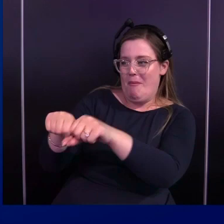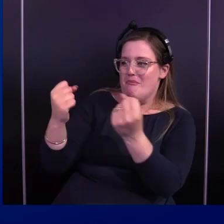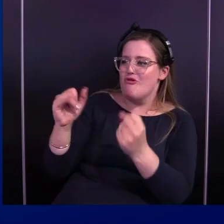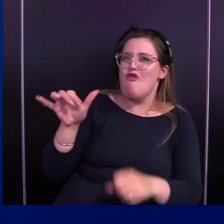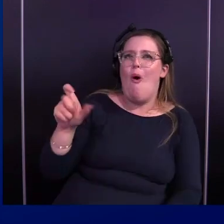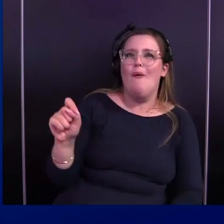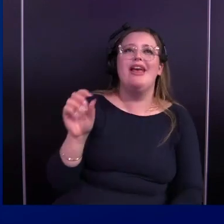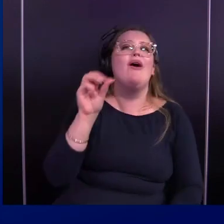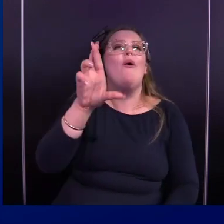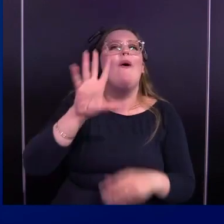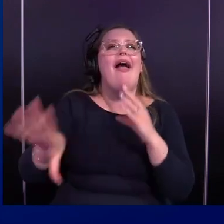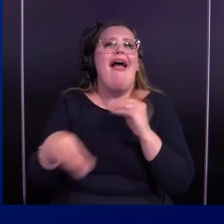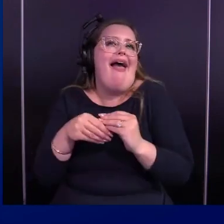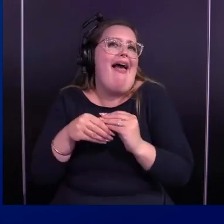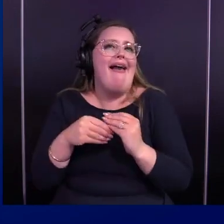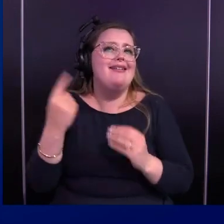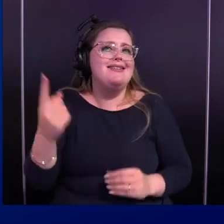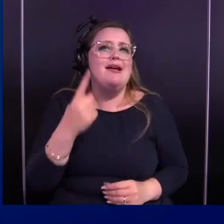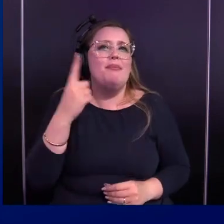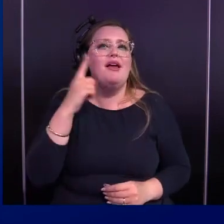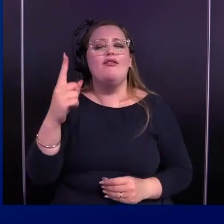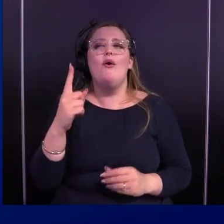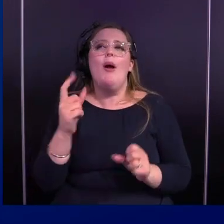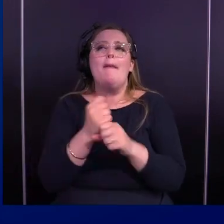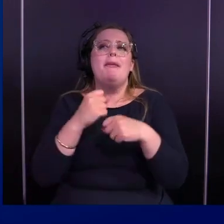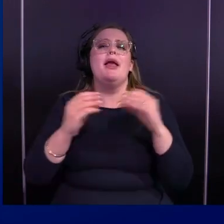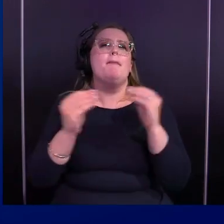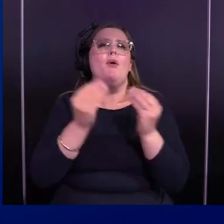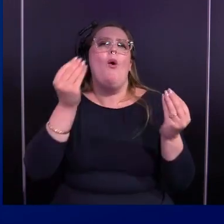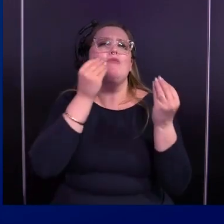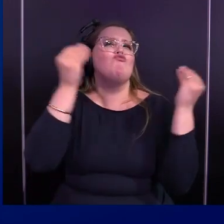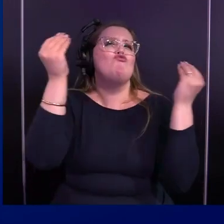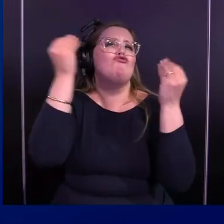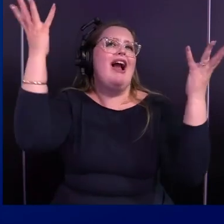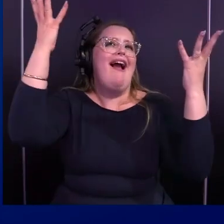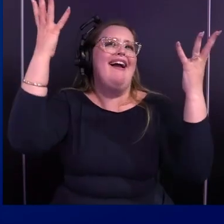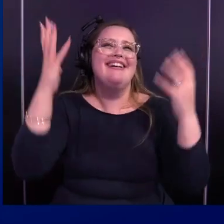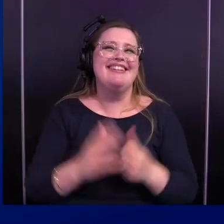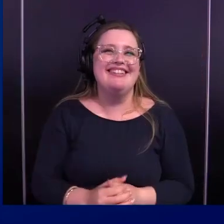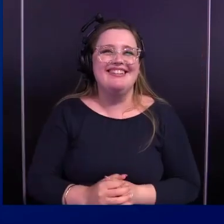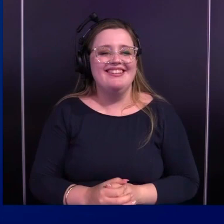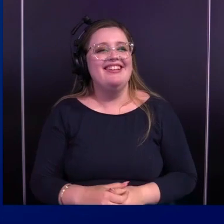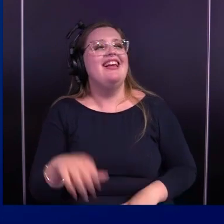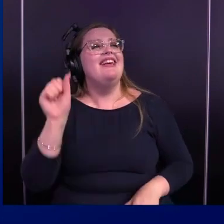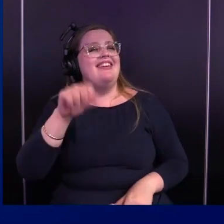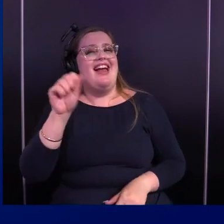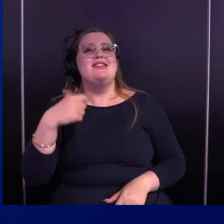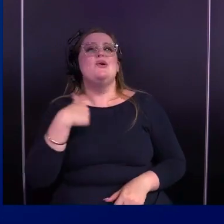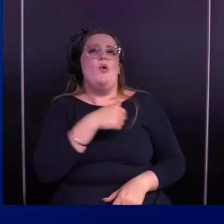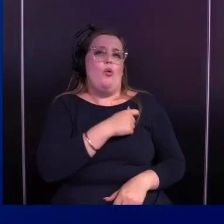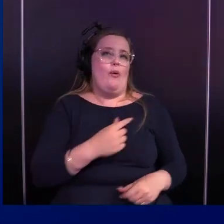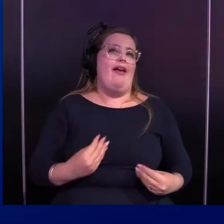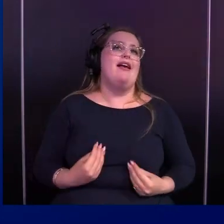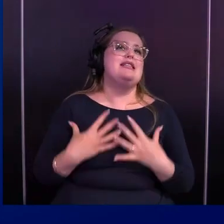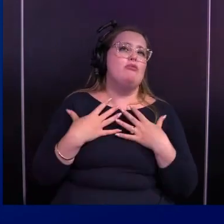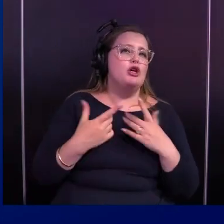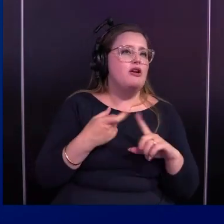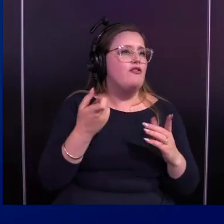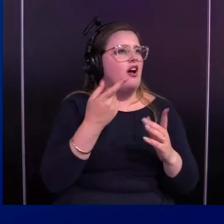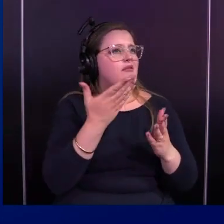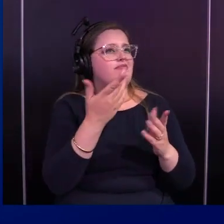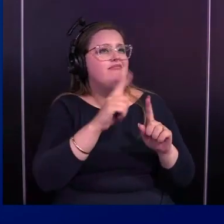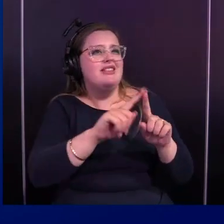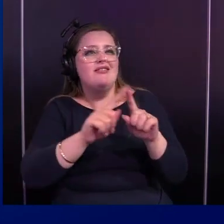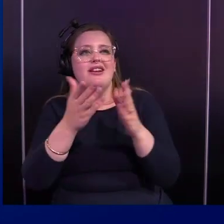to make it even more chef's kiss? Yes. Yeah, we get inspiration from things like I brought up, like the cloud adoption